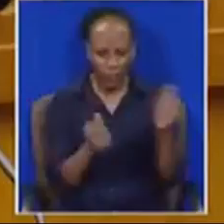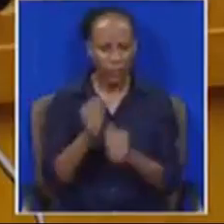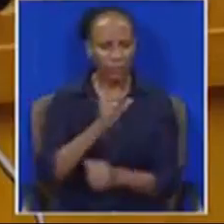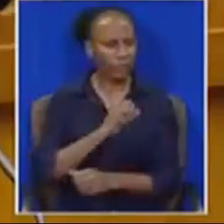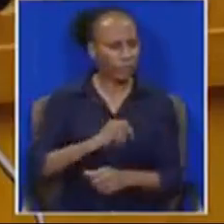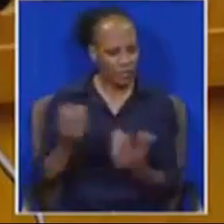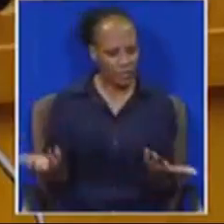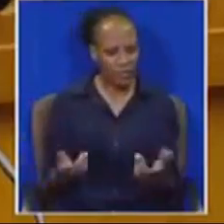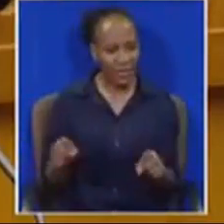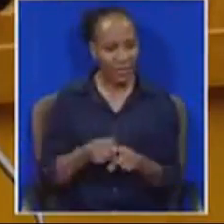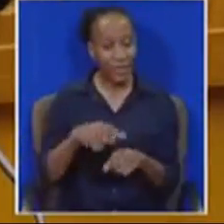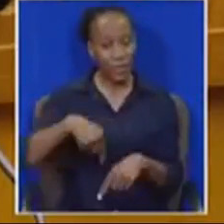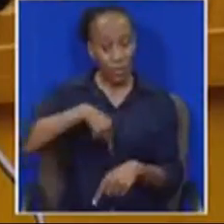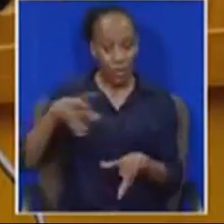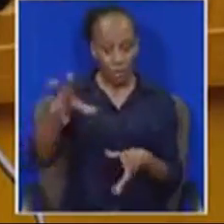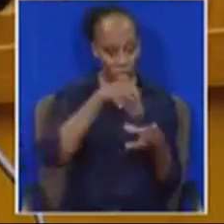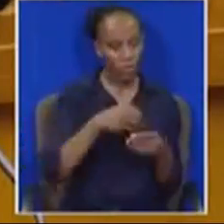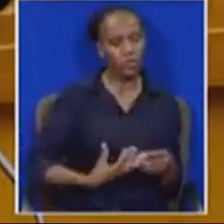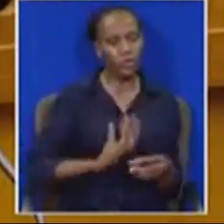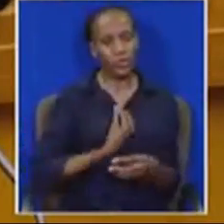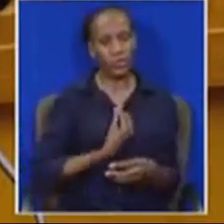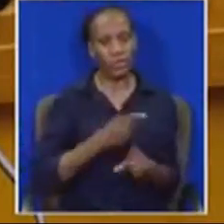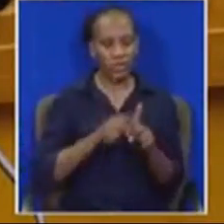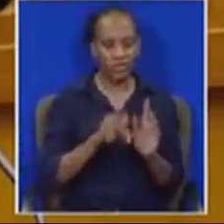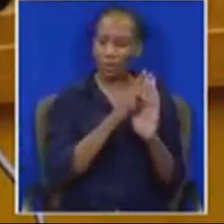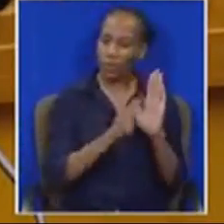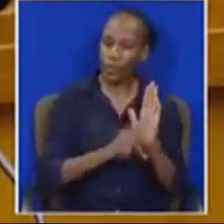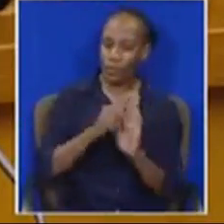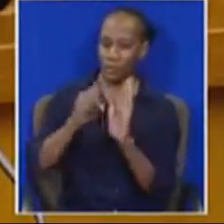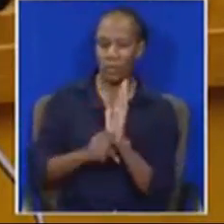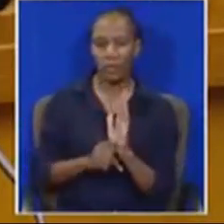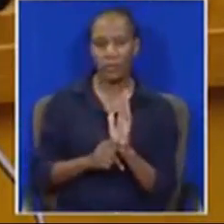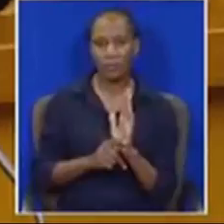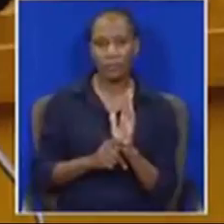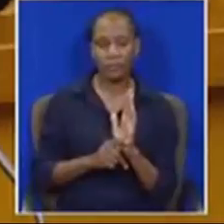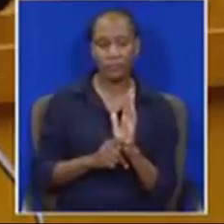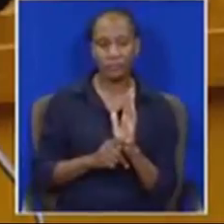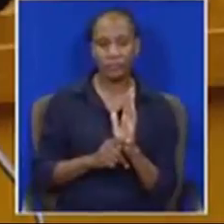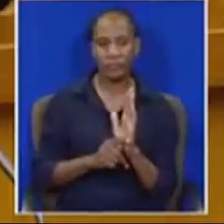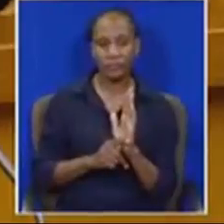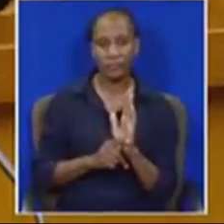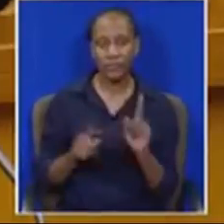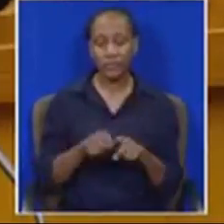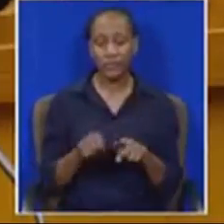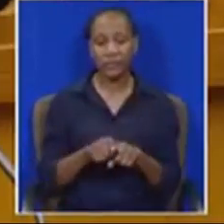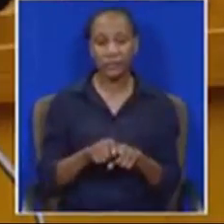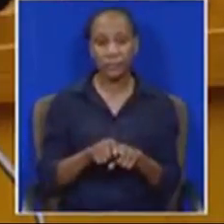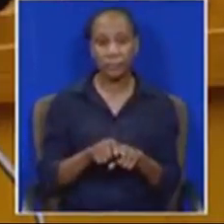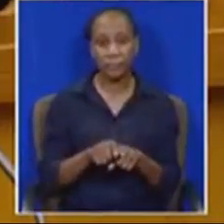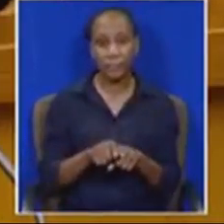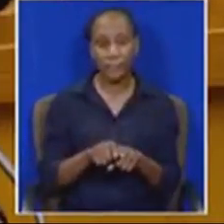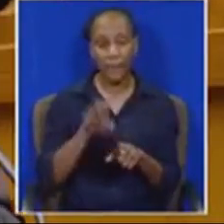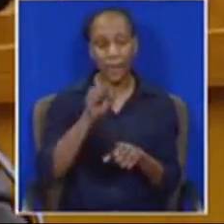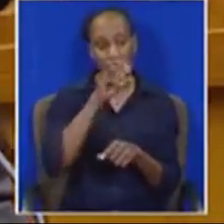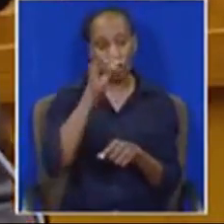our infrastructure projects and are the primary beneficiaries of programs such as the installation of